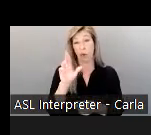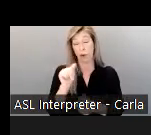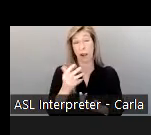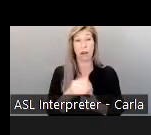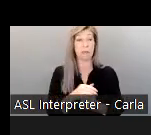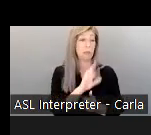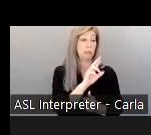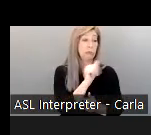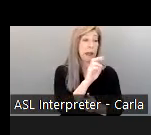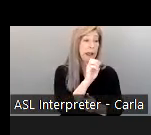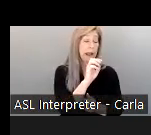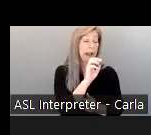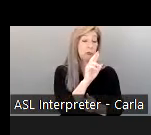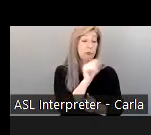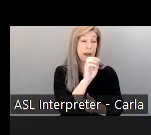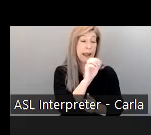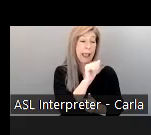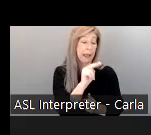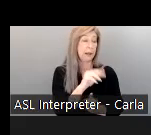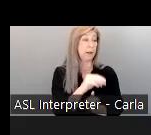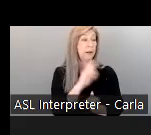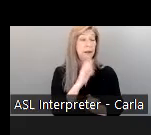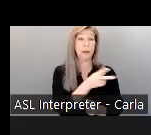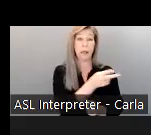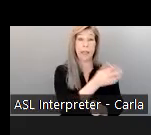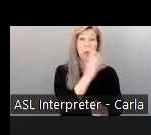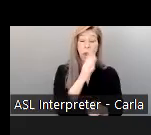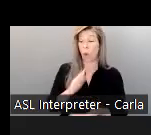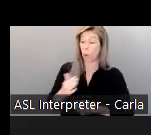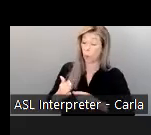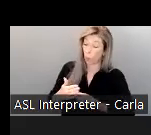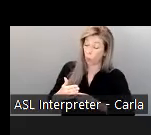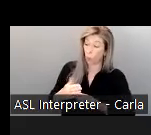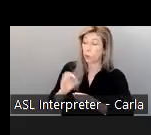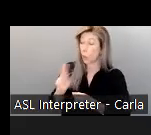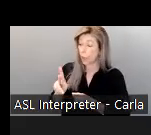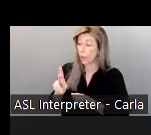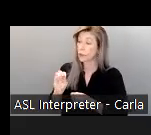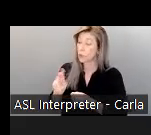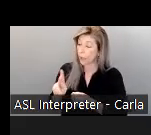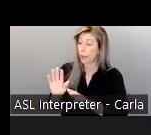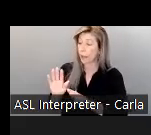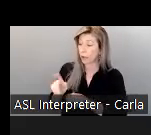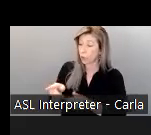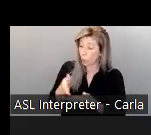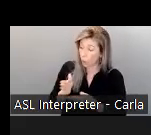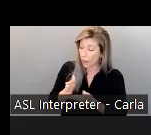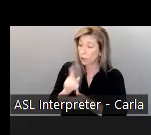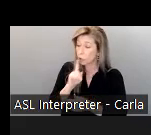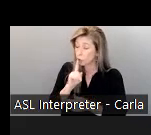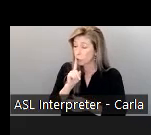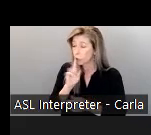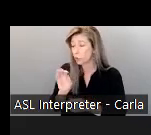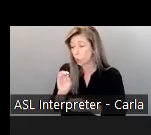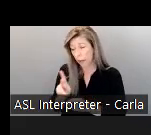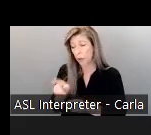go, oh, it's okay. You're okay. Shh. You're going to be okay.